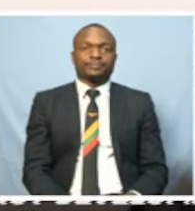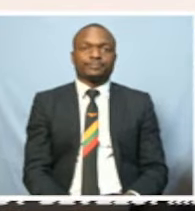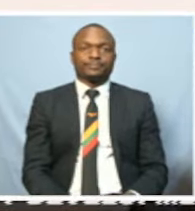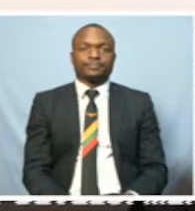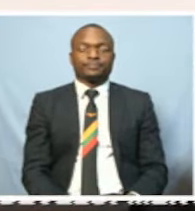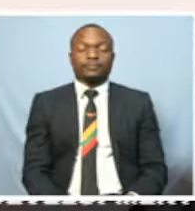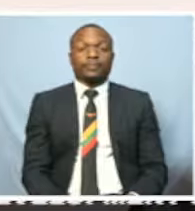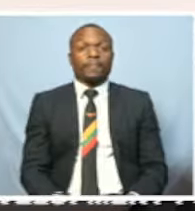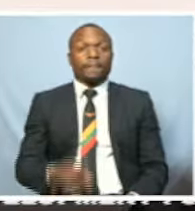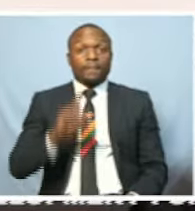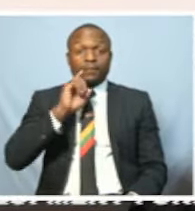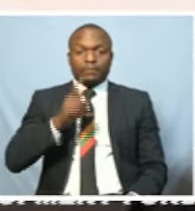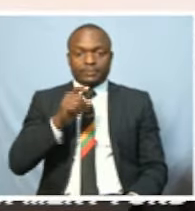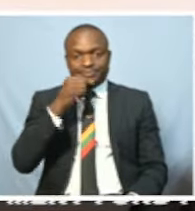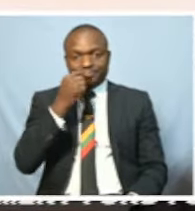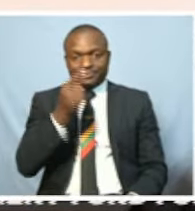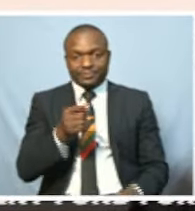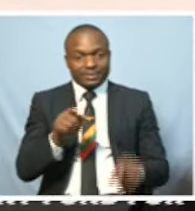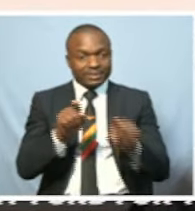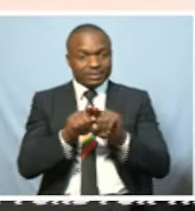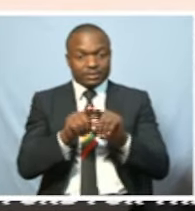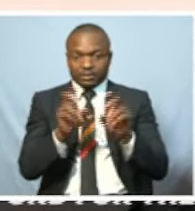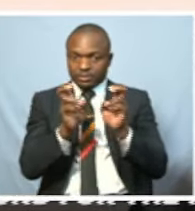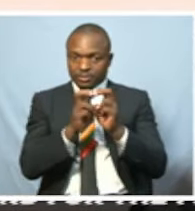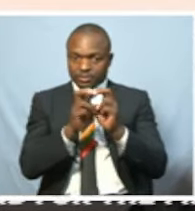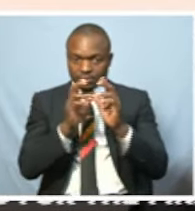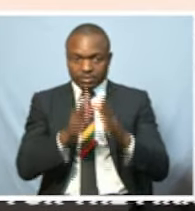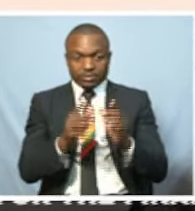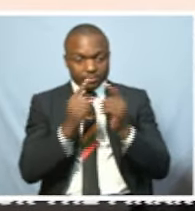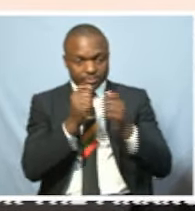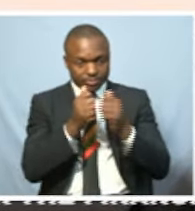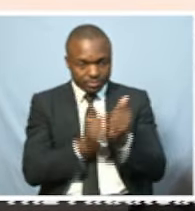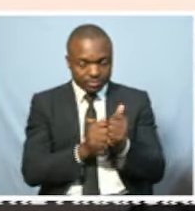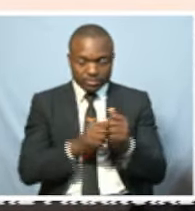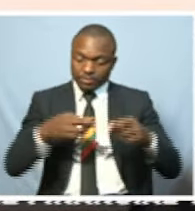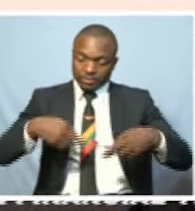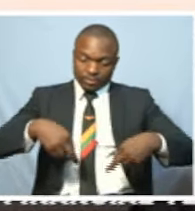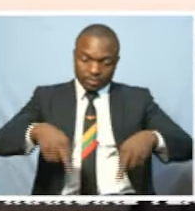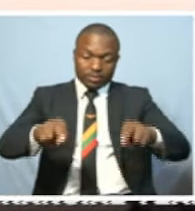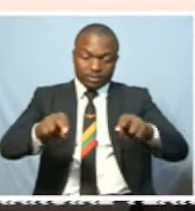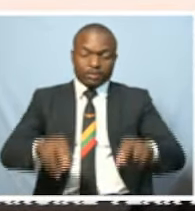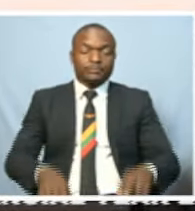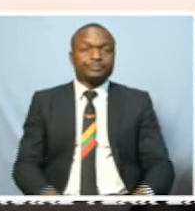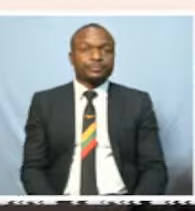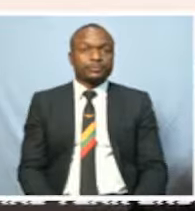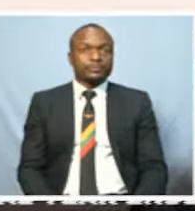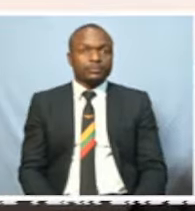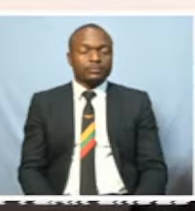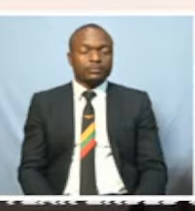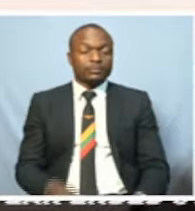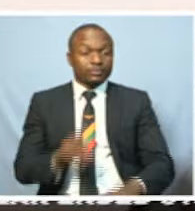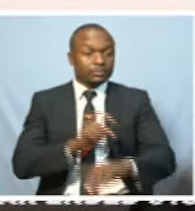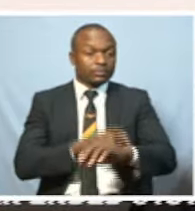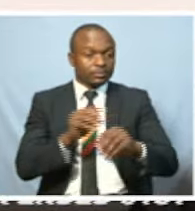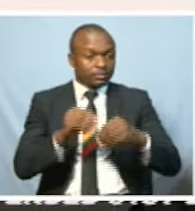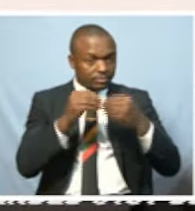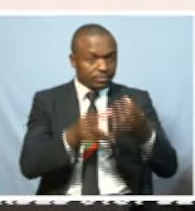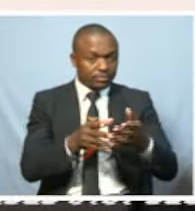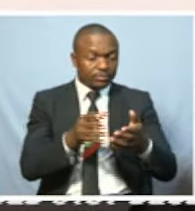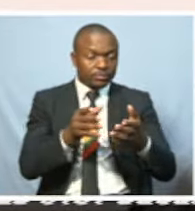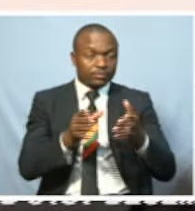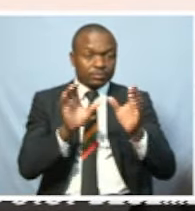I should mention that it's the same contractor we're talking about in terms of the roads. So upon award, the procurement committee